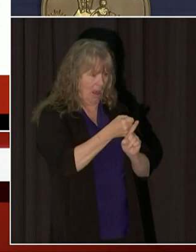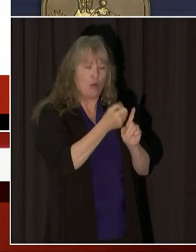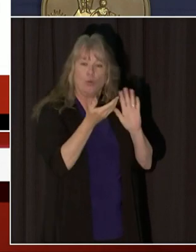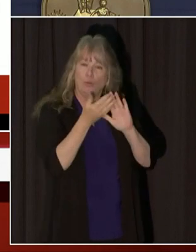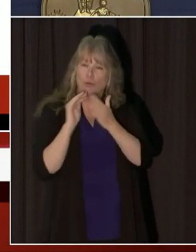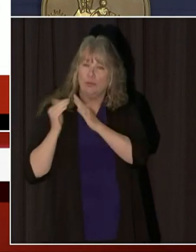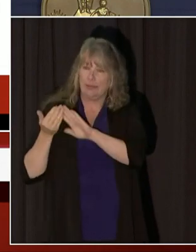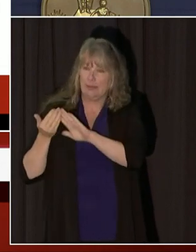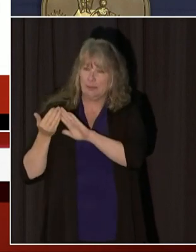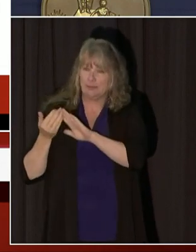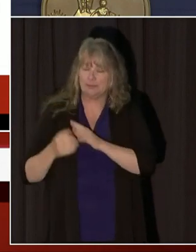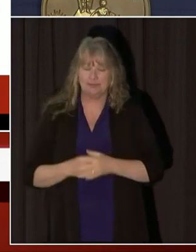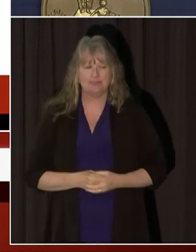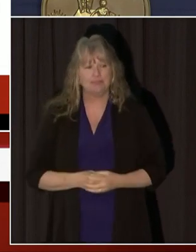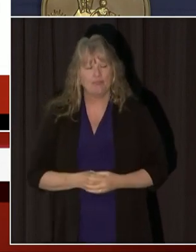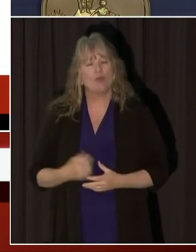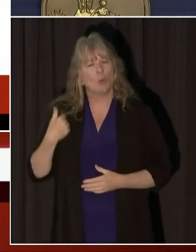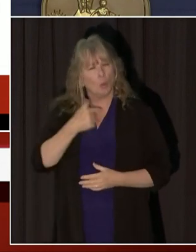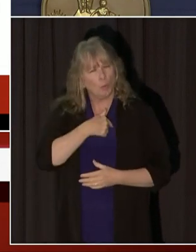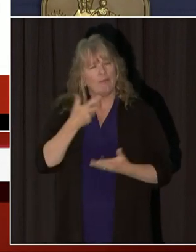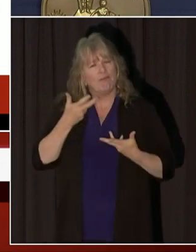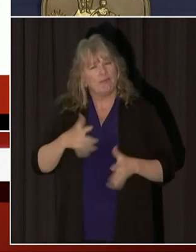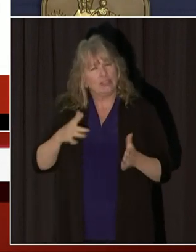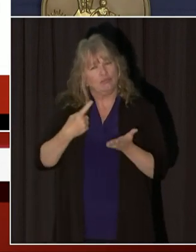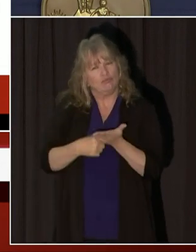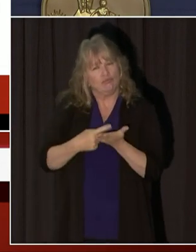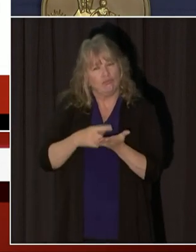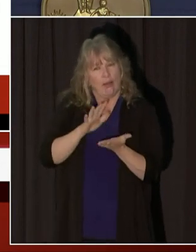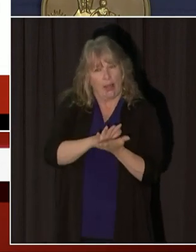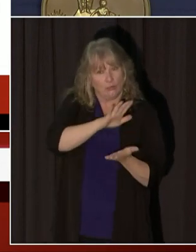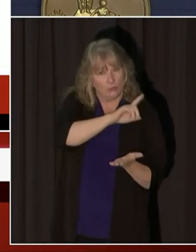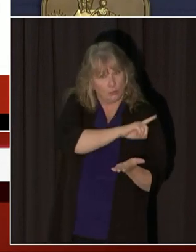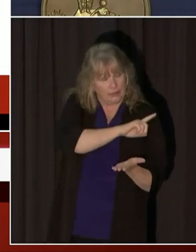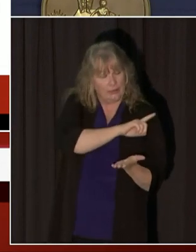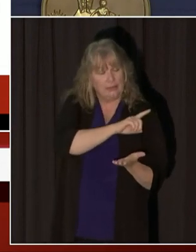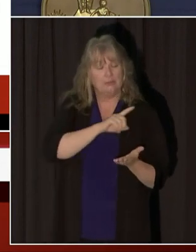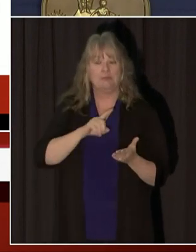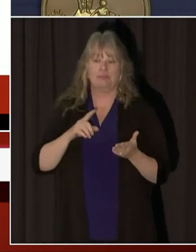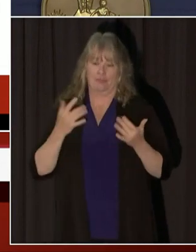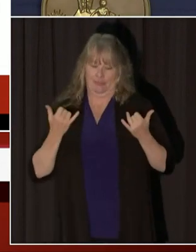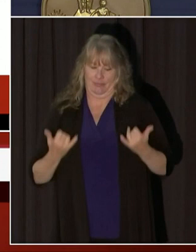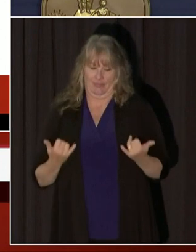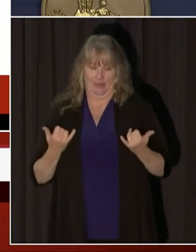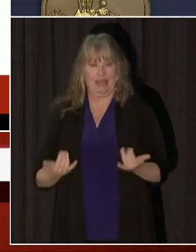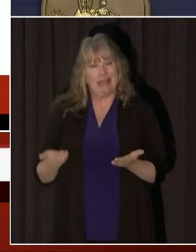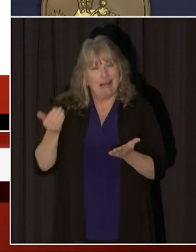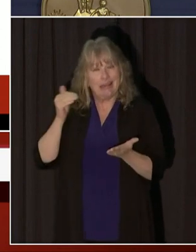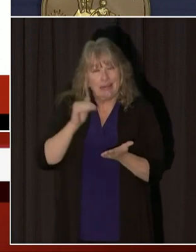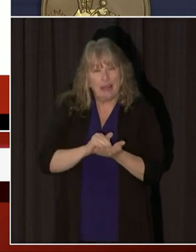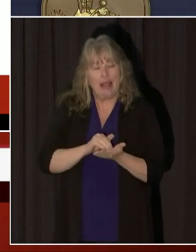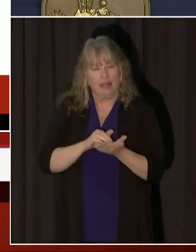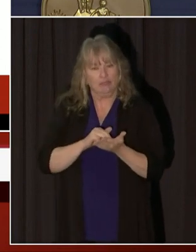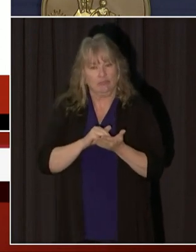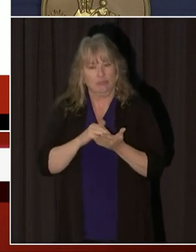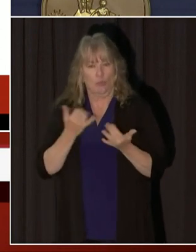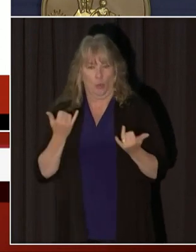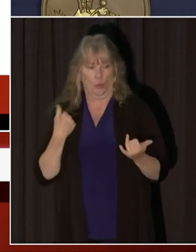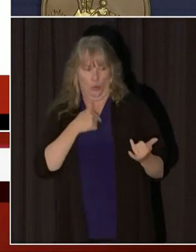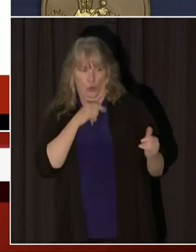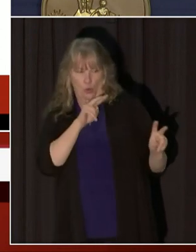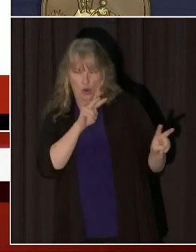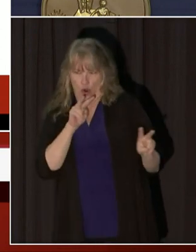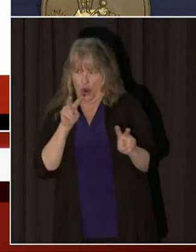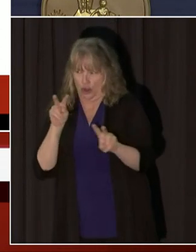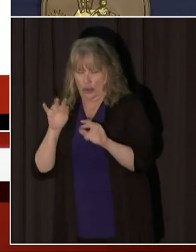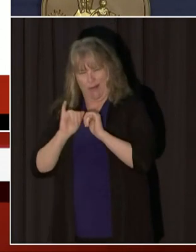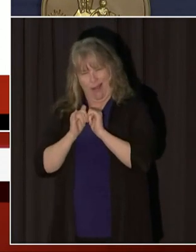We went over some of this last week, but here again is how we are monitoring the spread